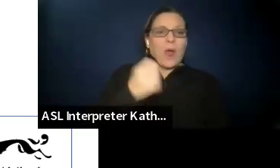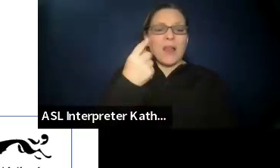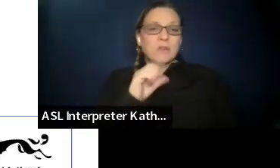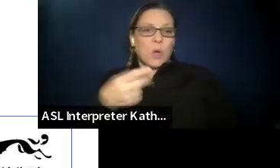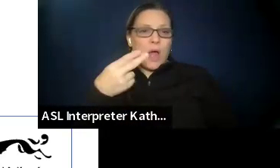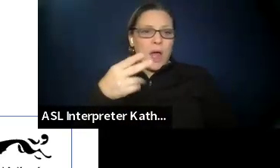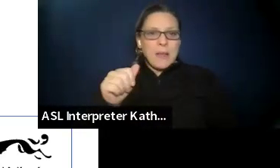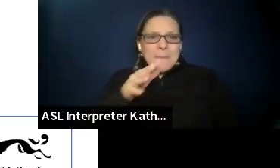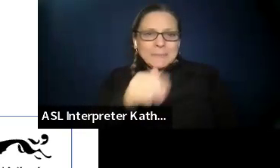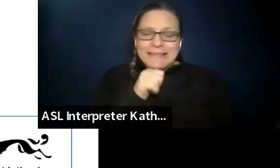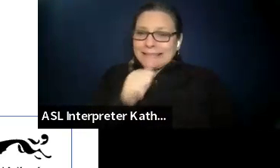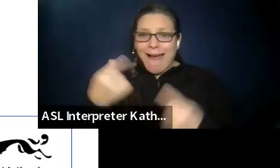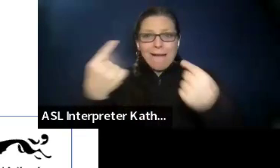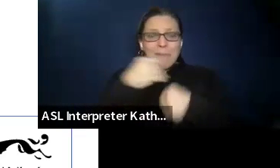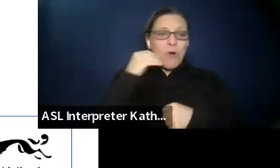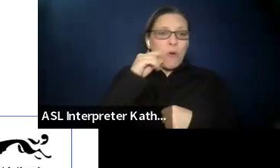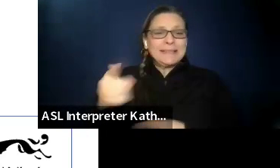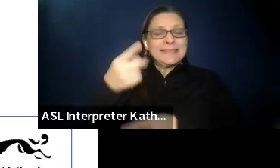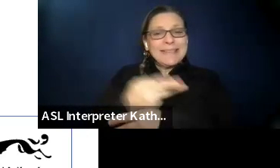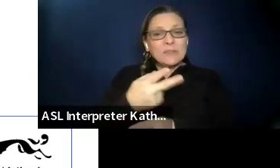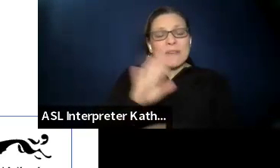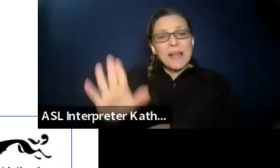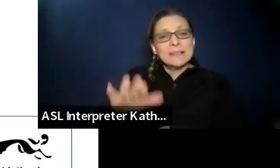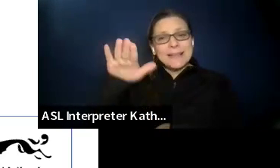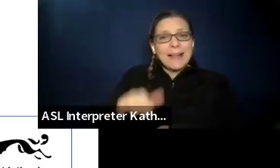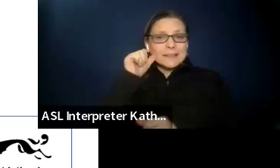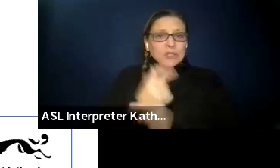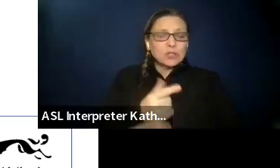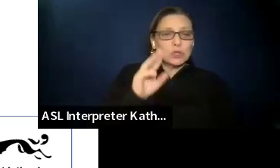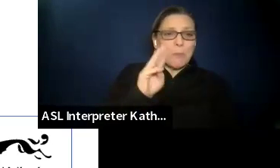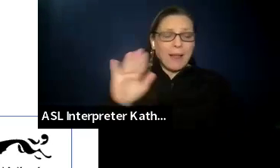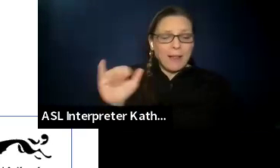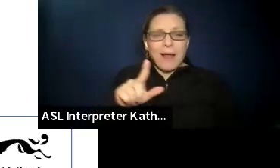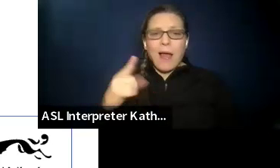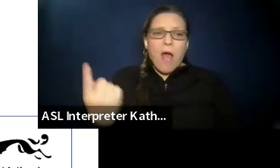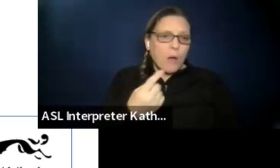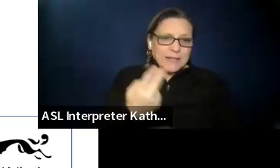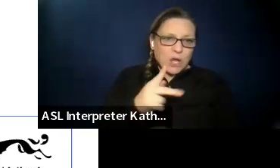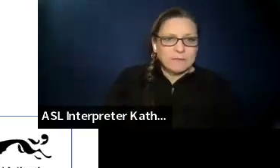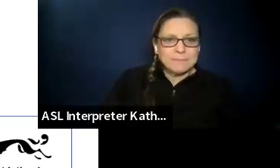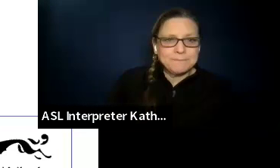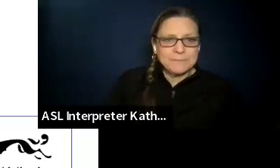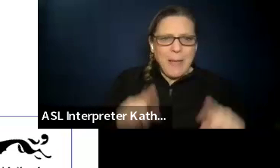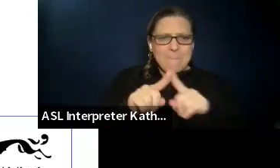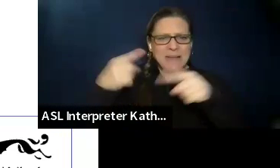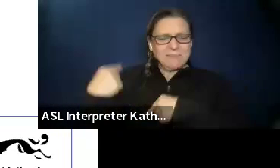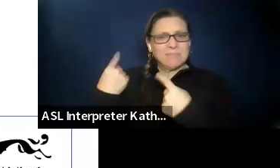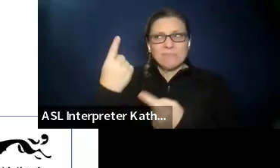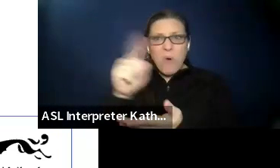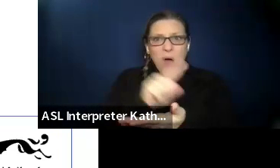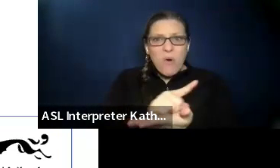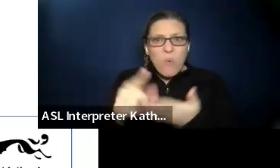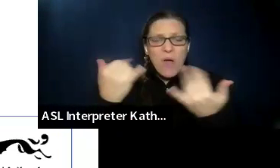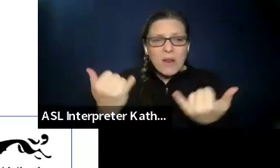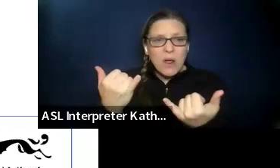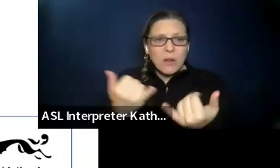Hank's mom doesn't come home, he takes care of his toddler sister Boo, like he always does. But it's been a week now. They